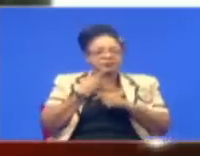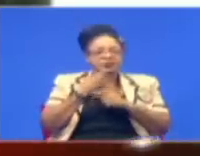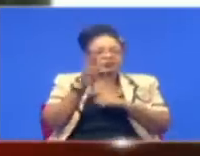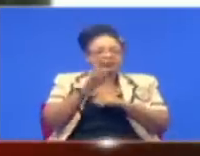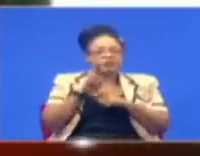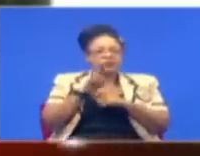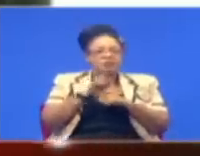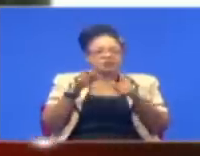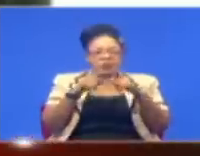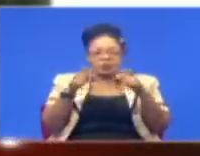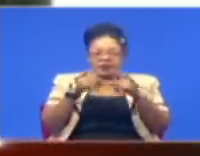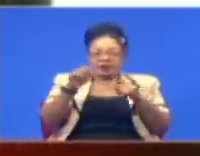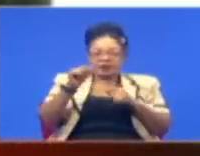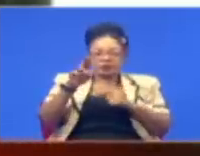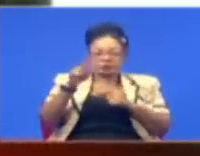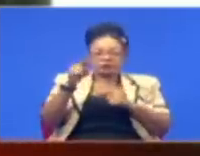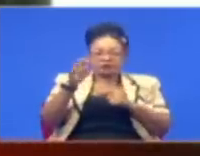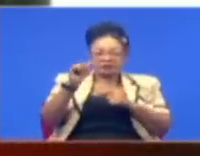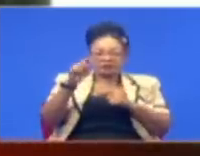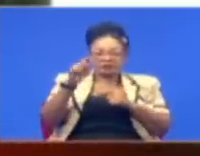word ostentatious.